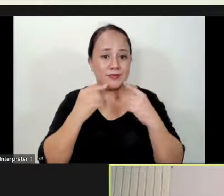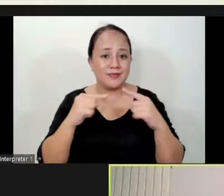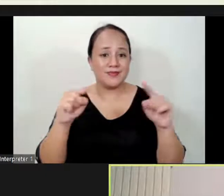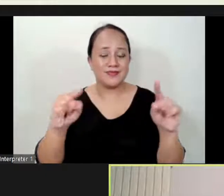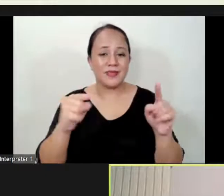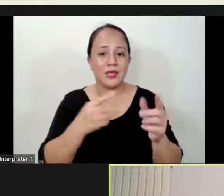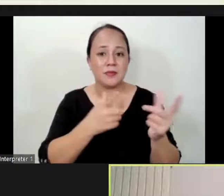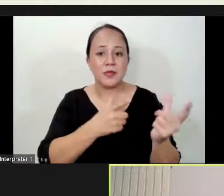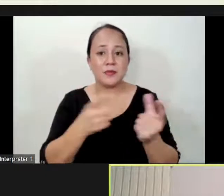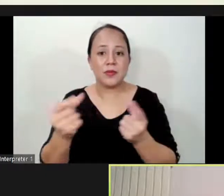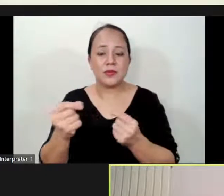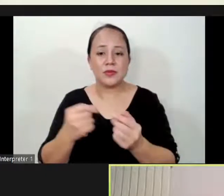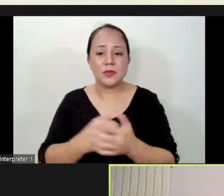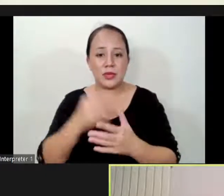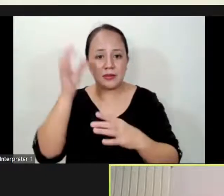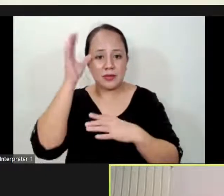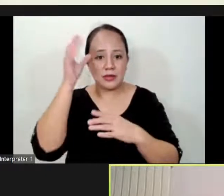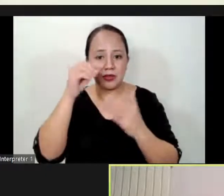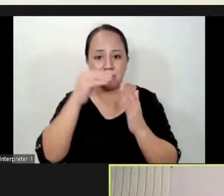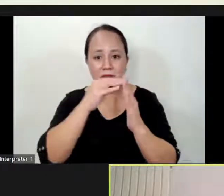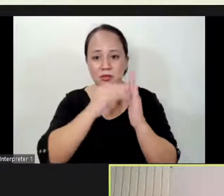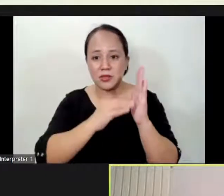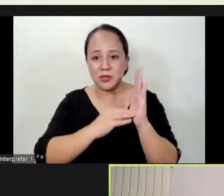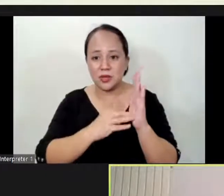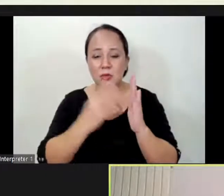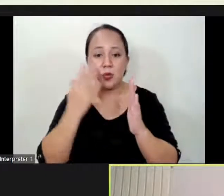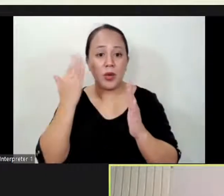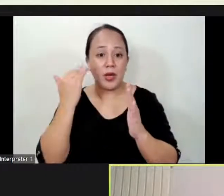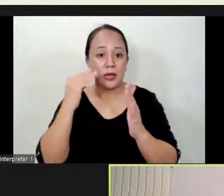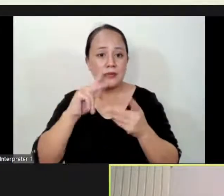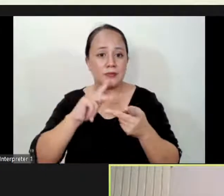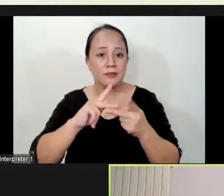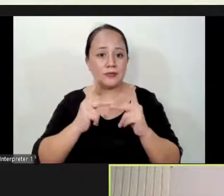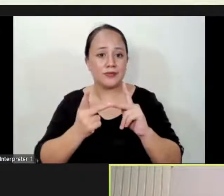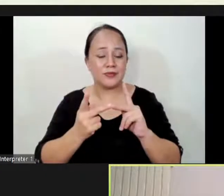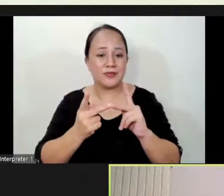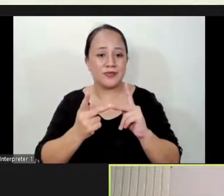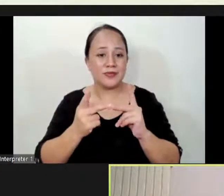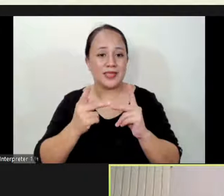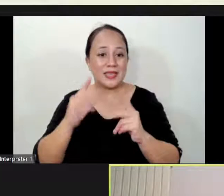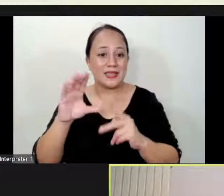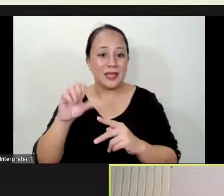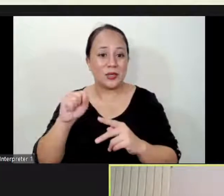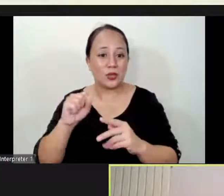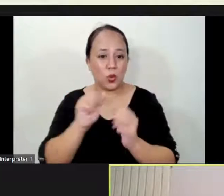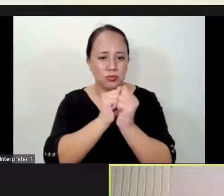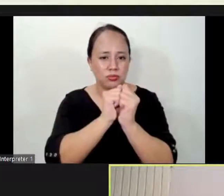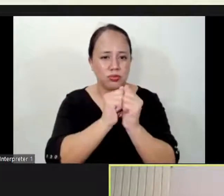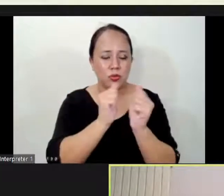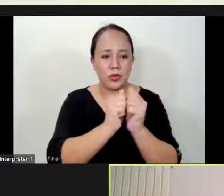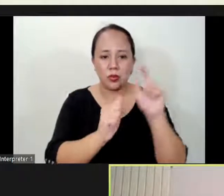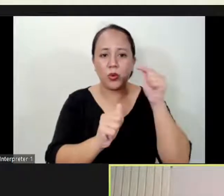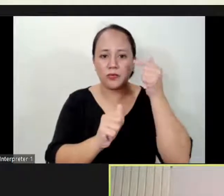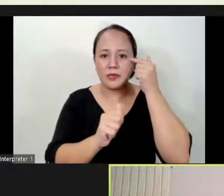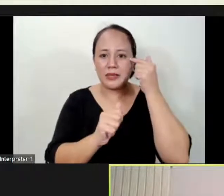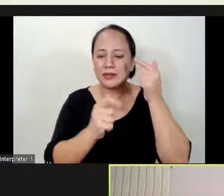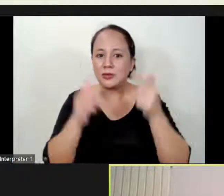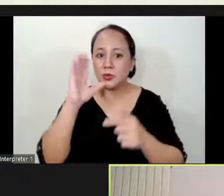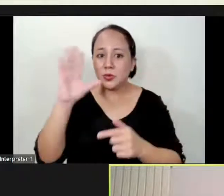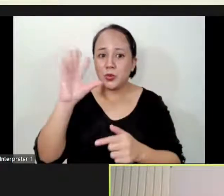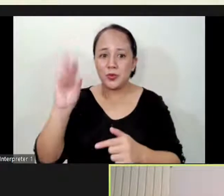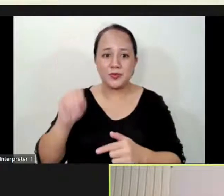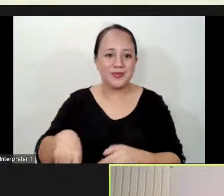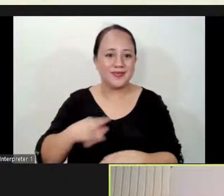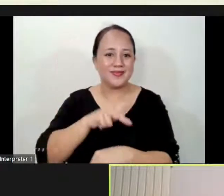the implementation of a cancer agenda, is to have stakeholders come together under the government leadership. And this is what is very unique in a country like